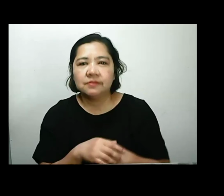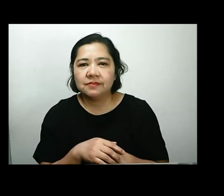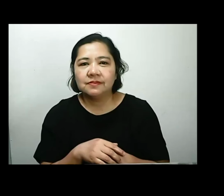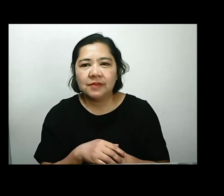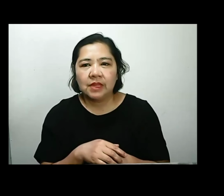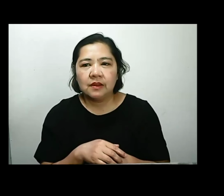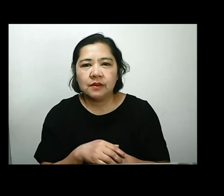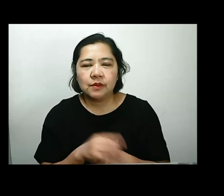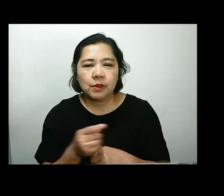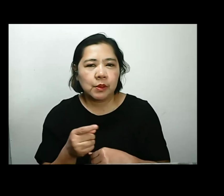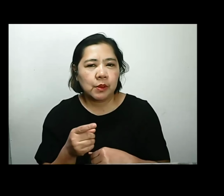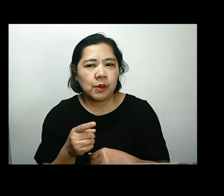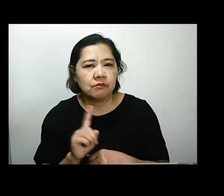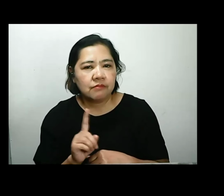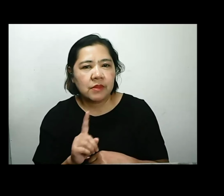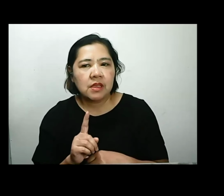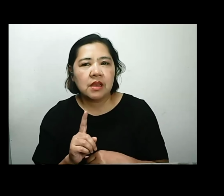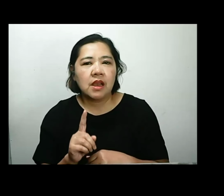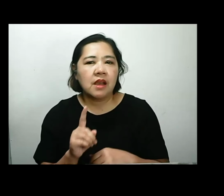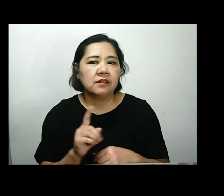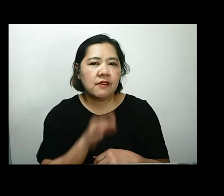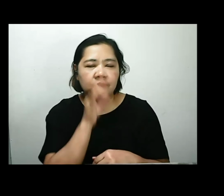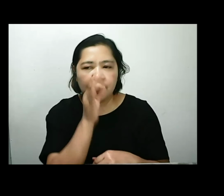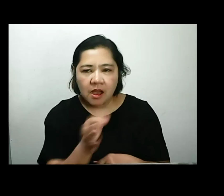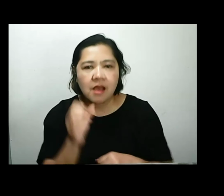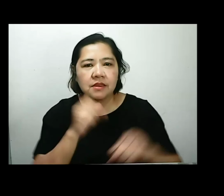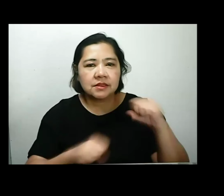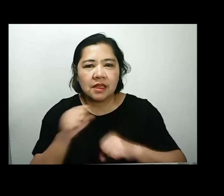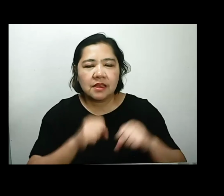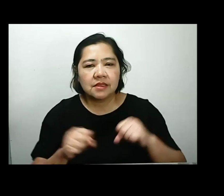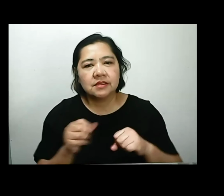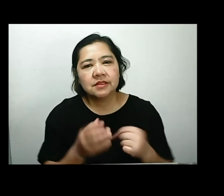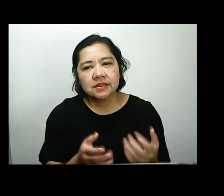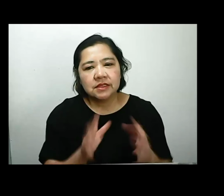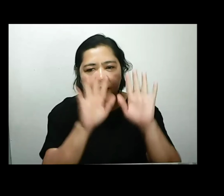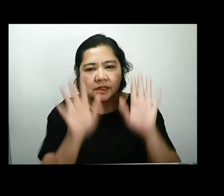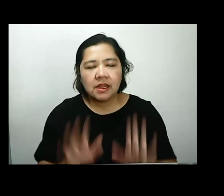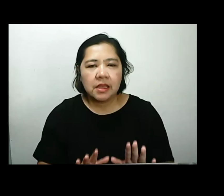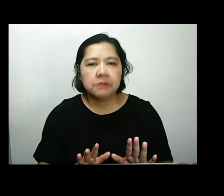putting, you know, facts, climate science models can, you know, be very,